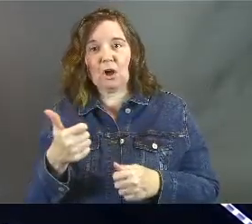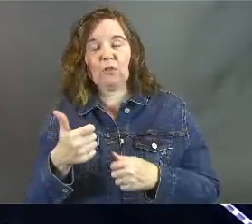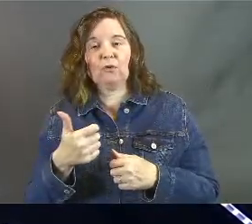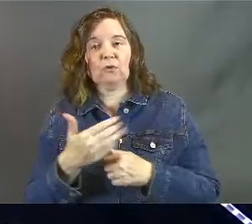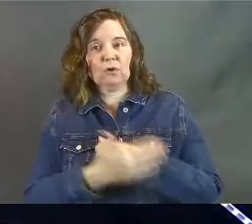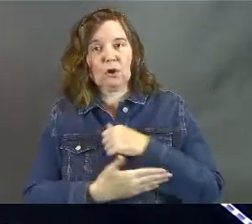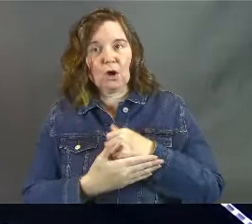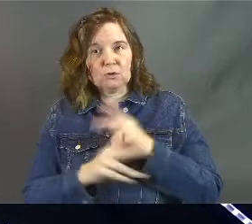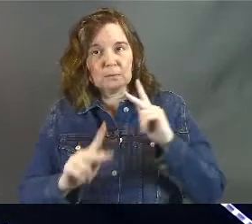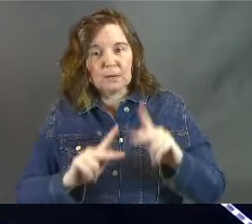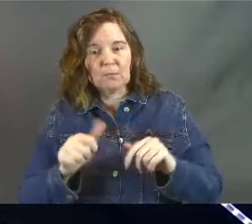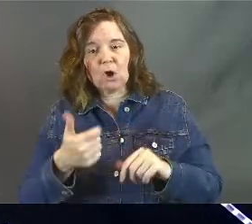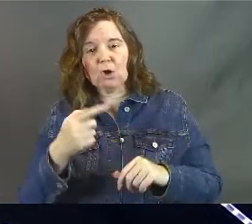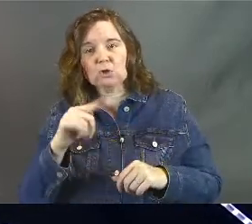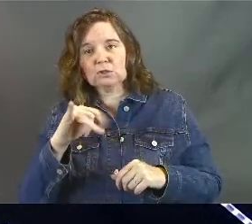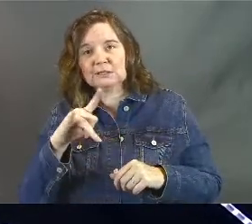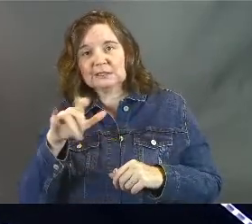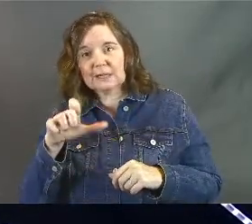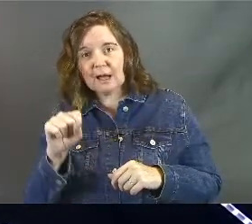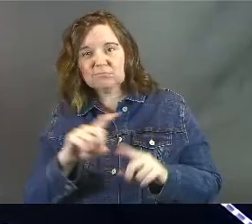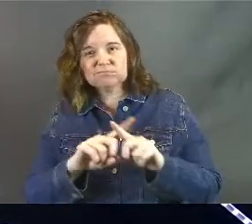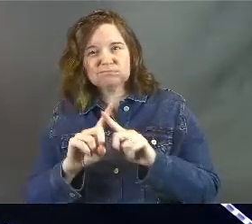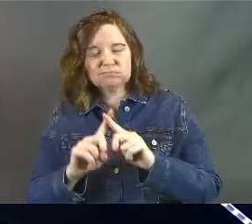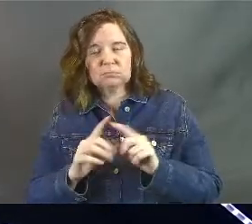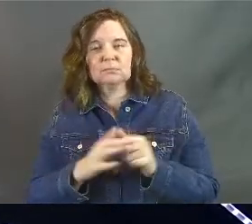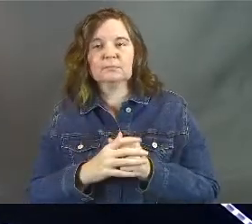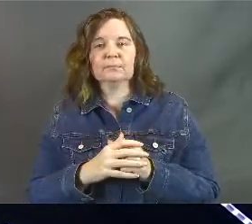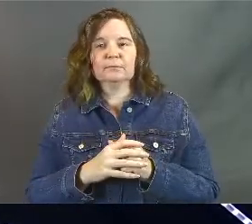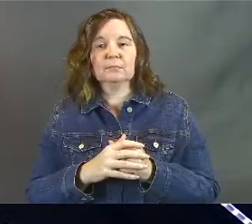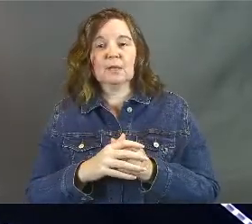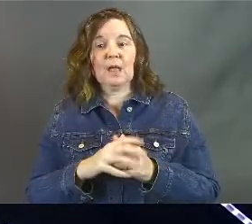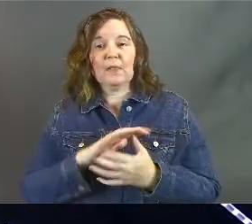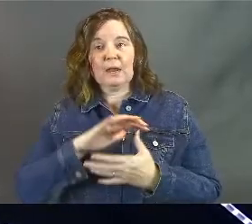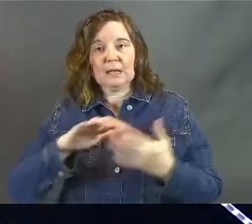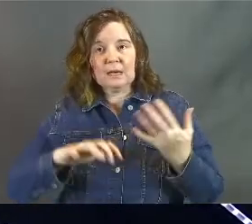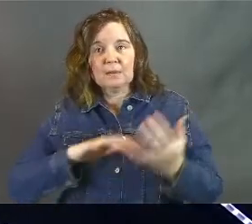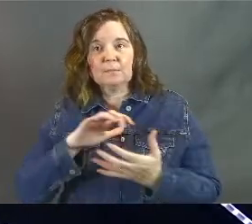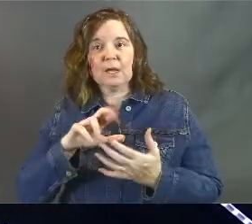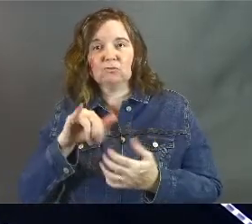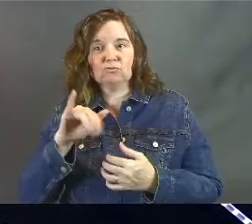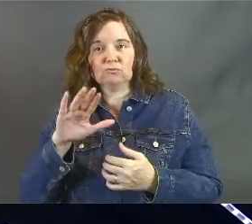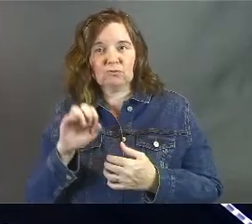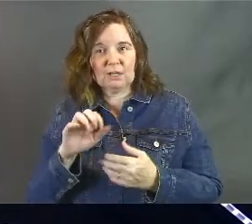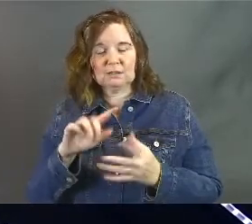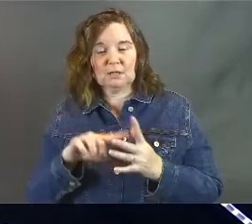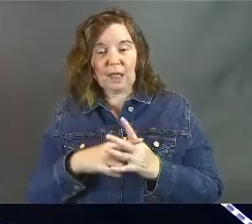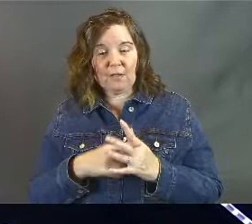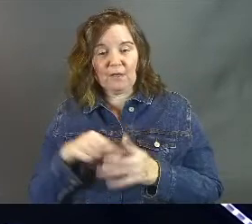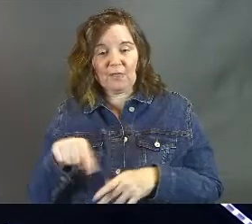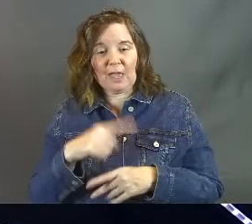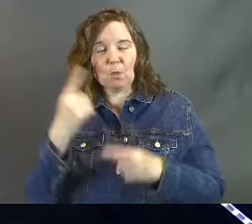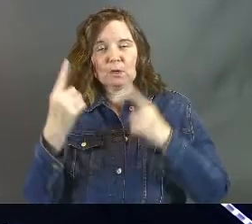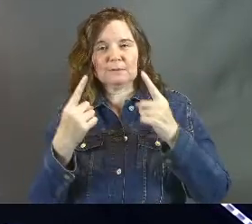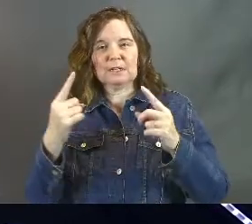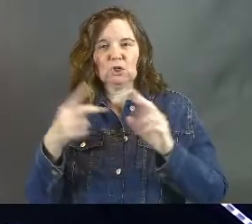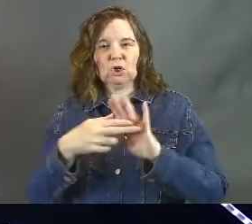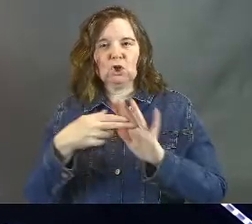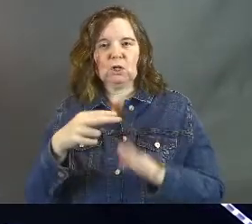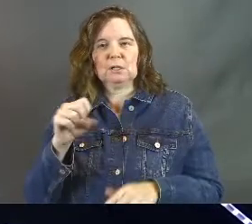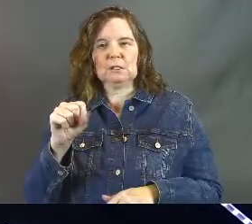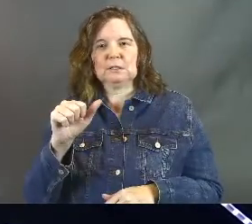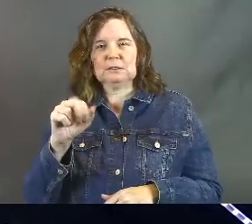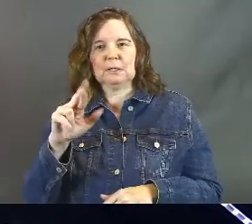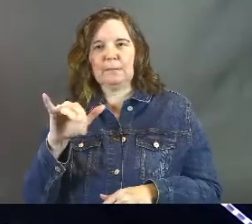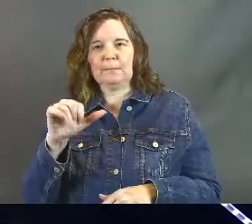that were around them, other Gentiles that were around them. And from that point forward, those were considered the Samaritans. They were